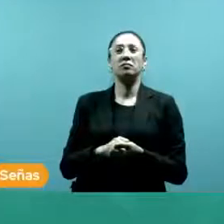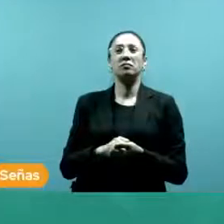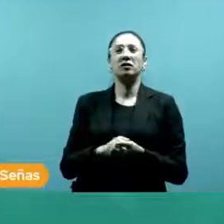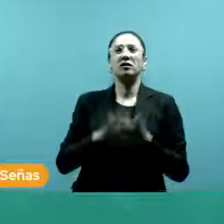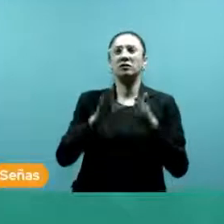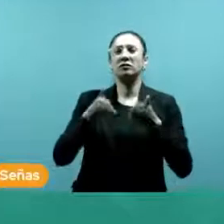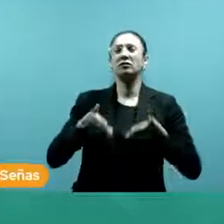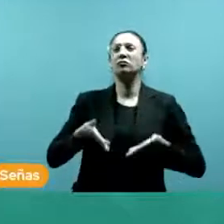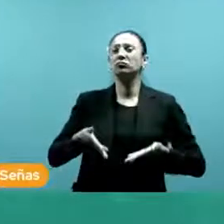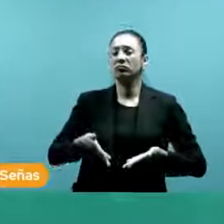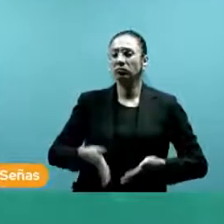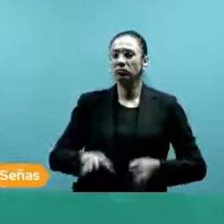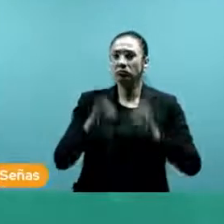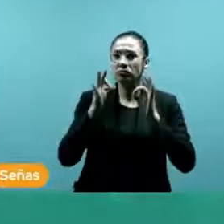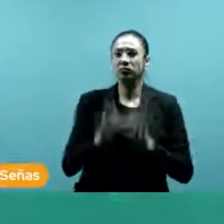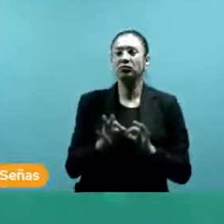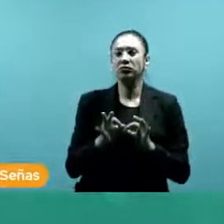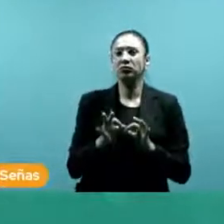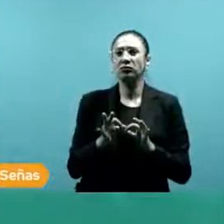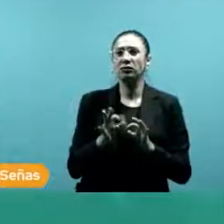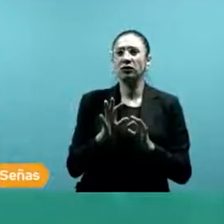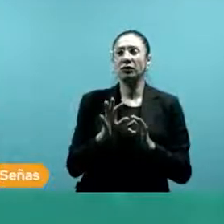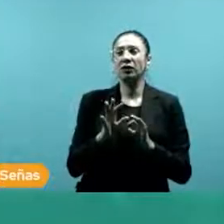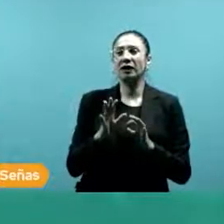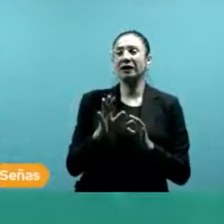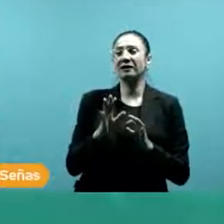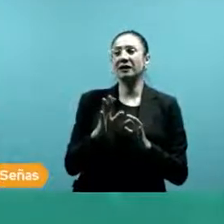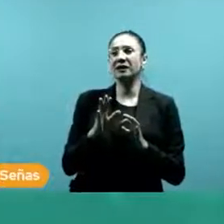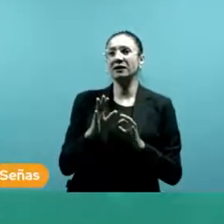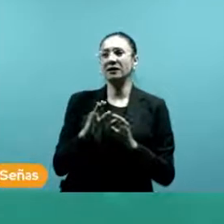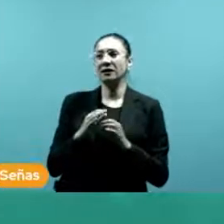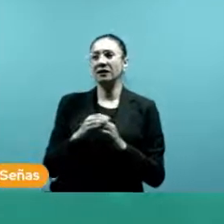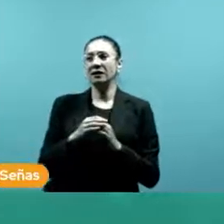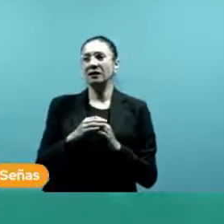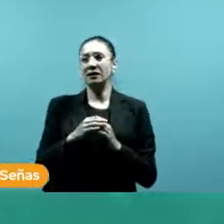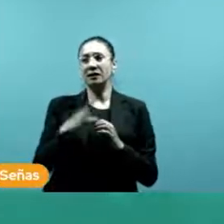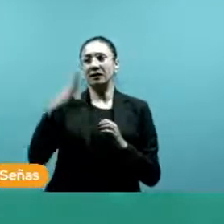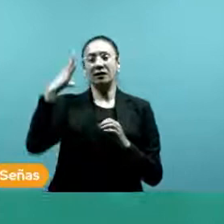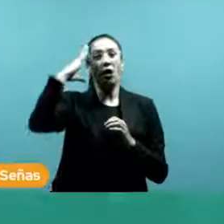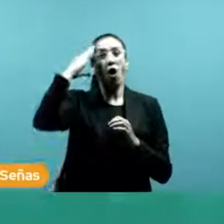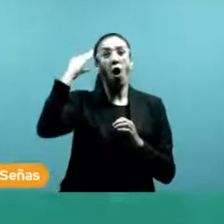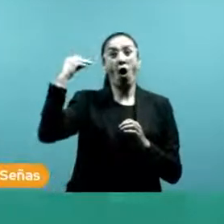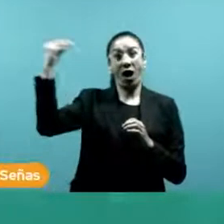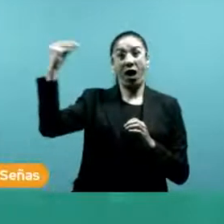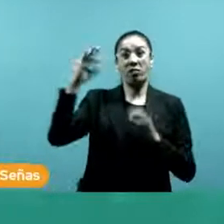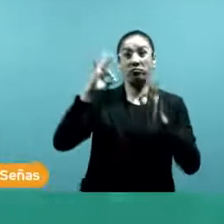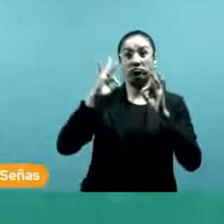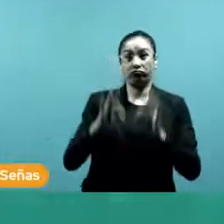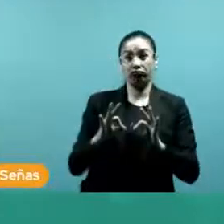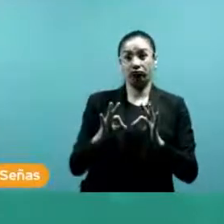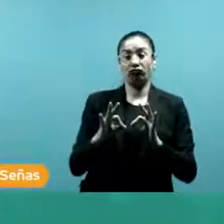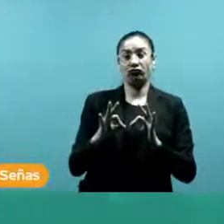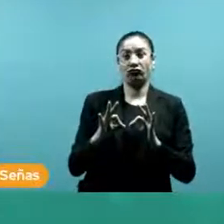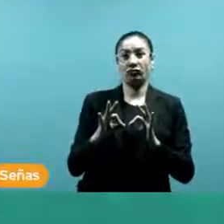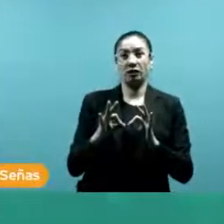ascendencia holandesa. He went to the Netherlands, and he started fue a playing Holanda, football for y empezó Ajax a jugar